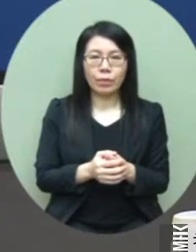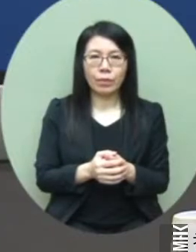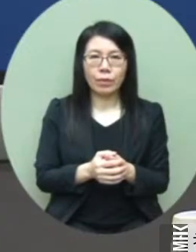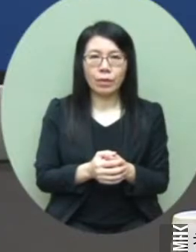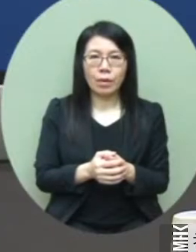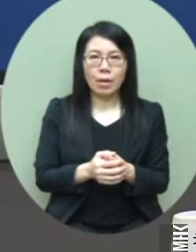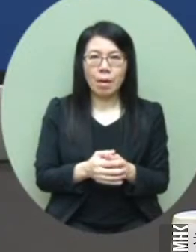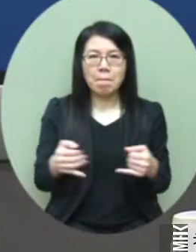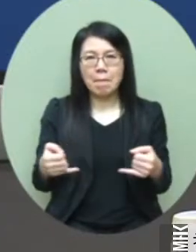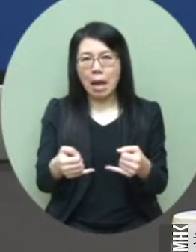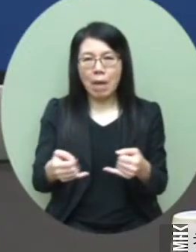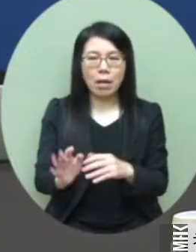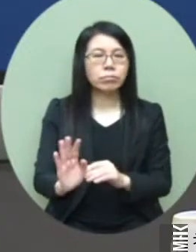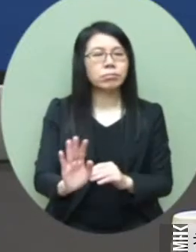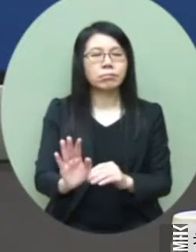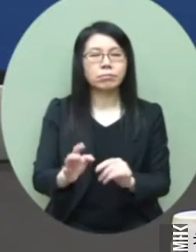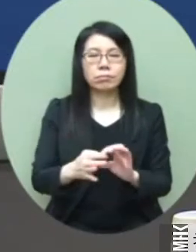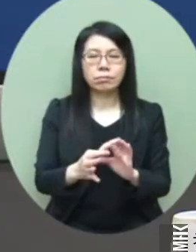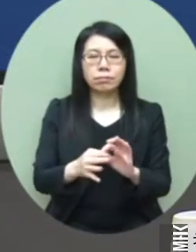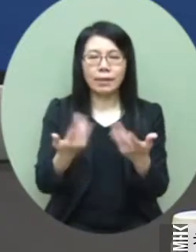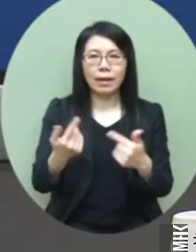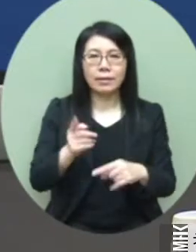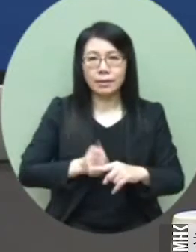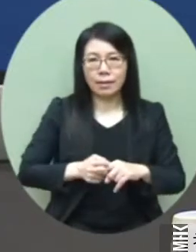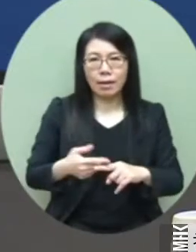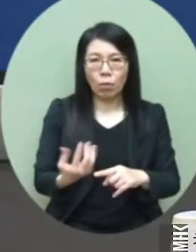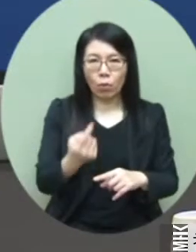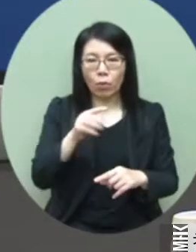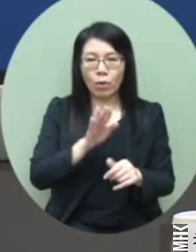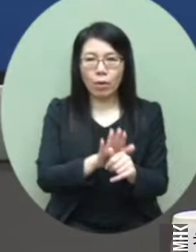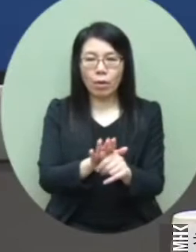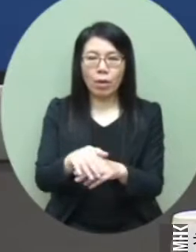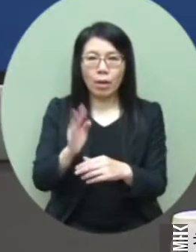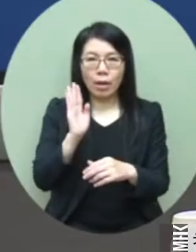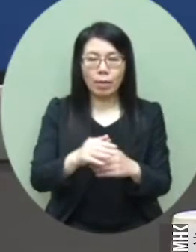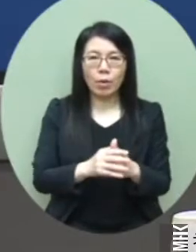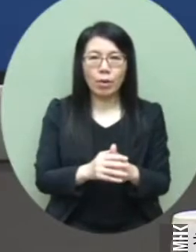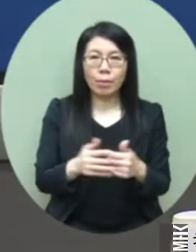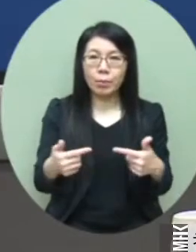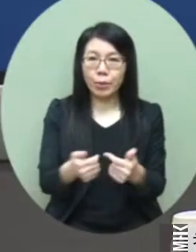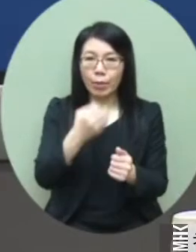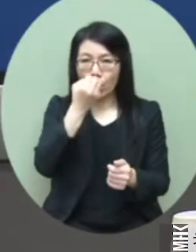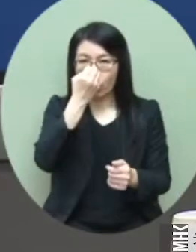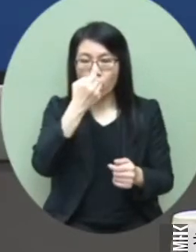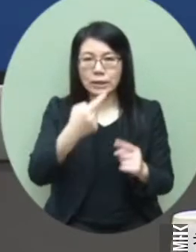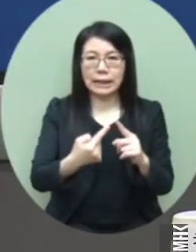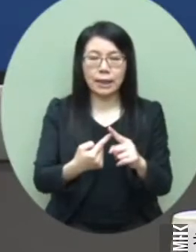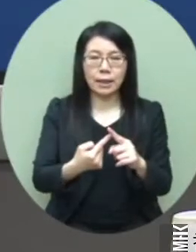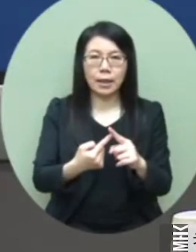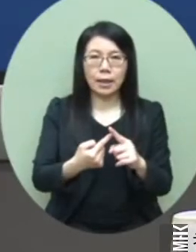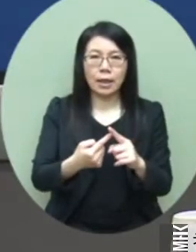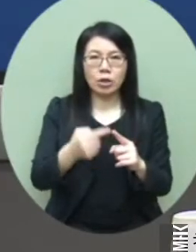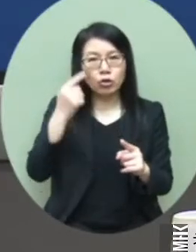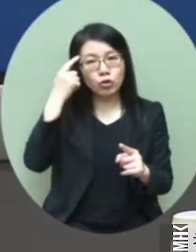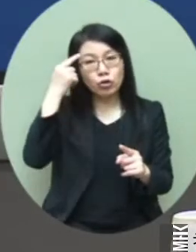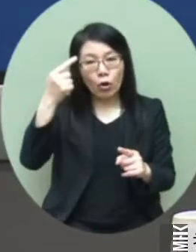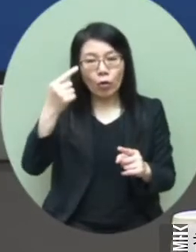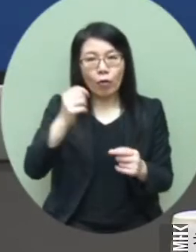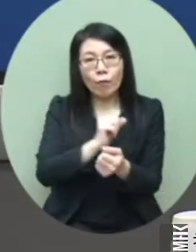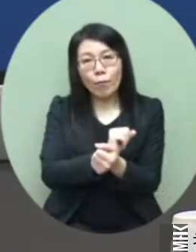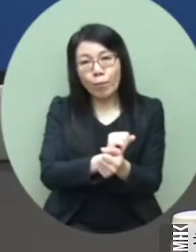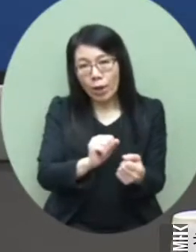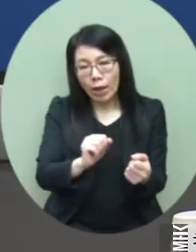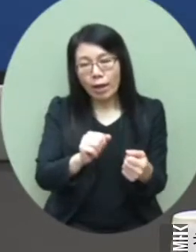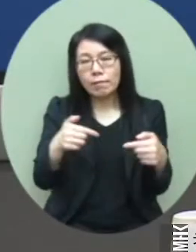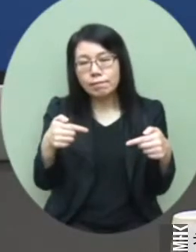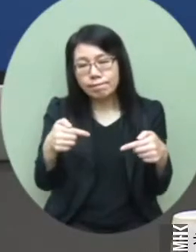It is a question of meeting the aspirations of Hong Kong people and a large number of business premises